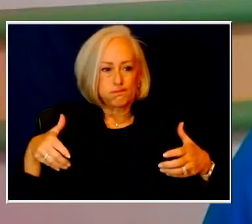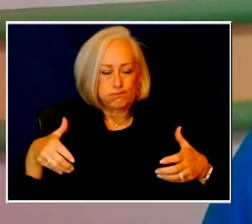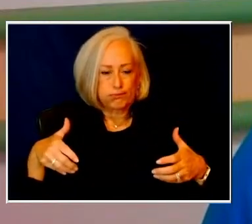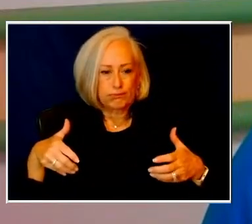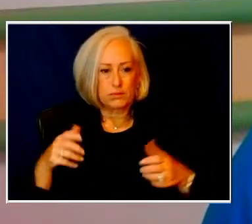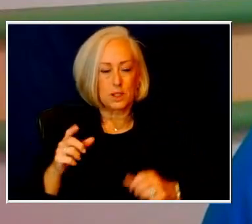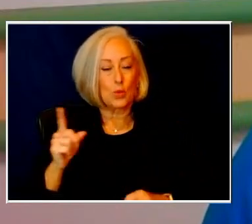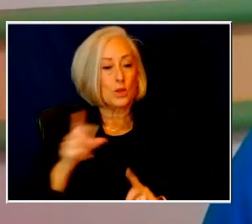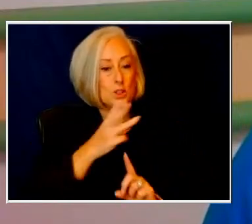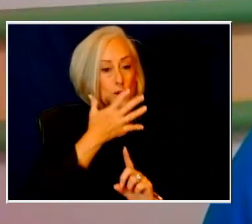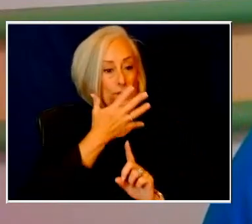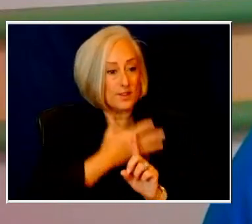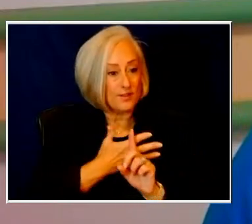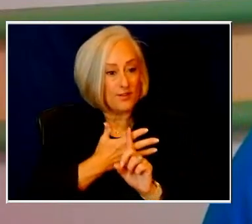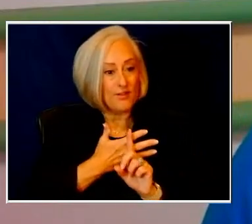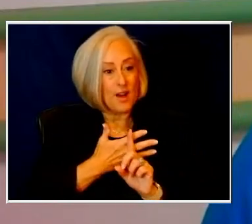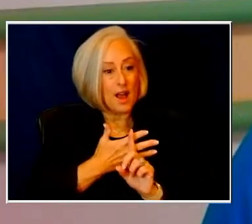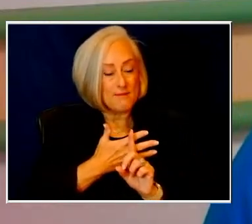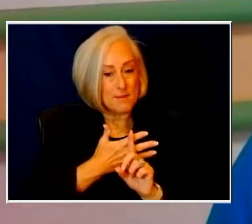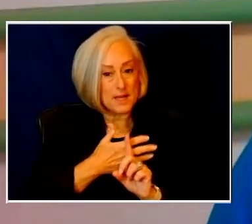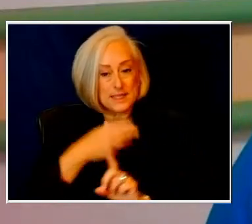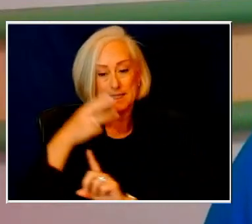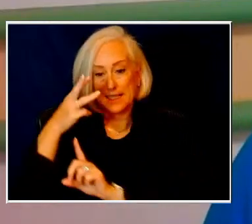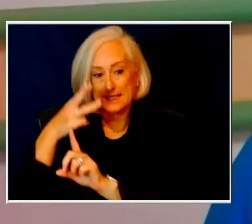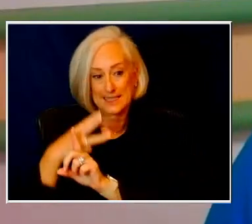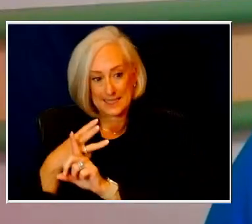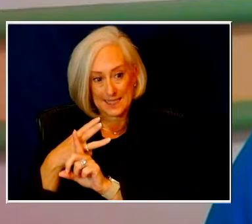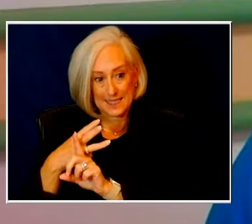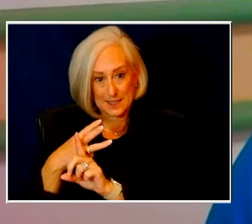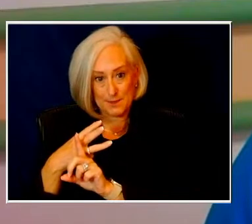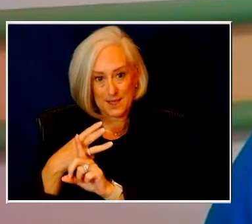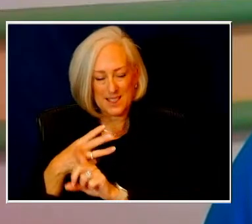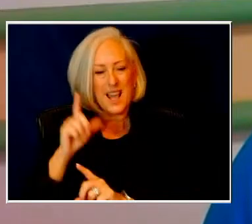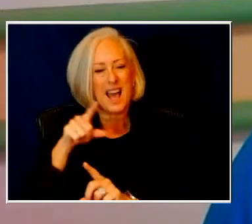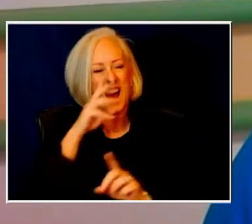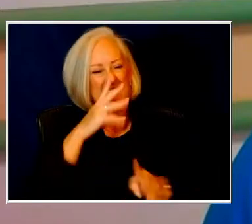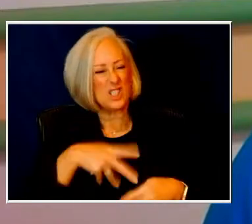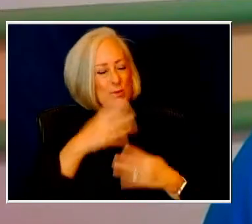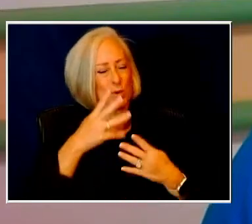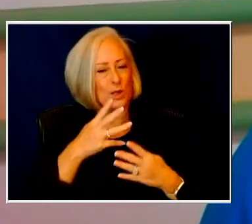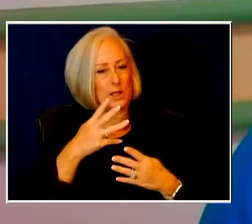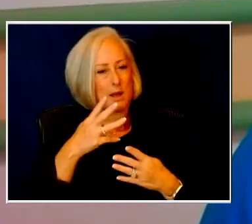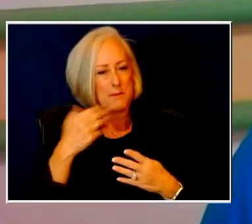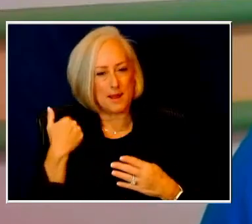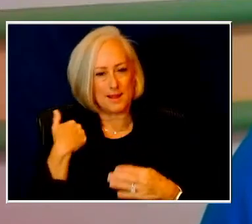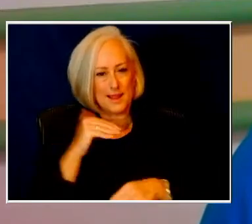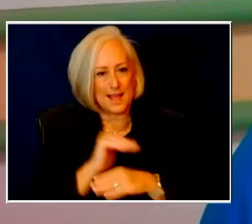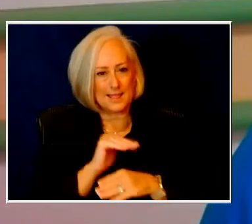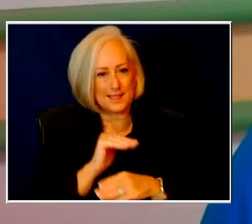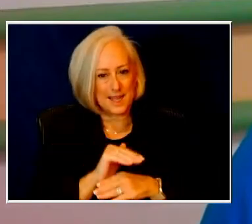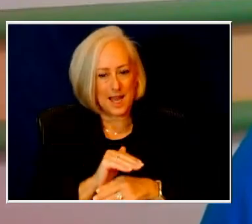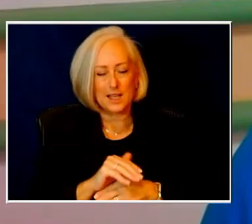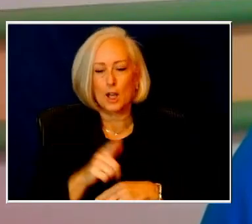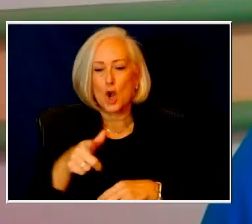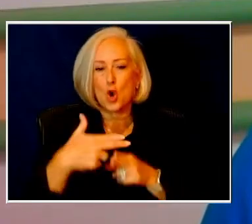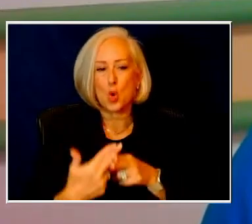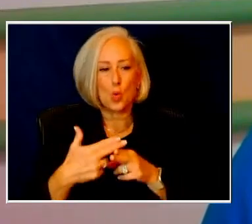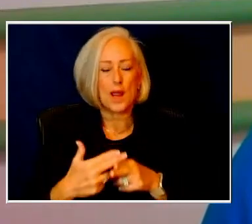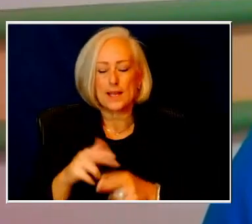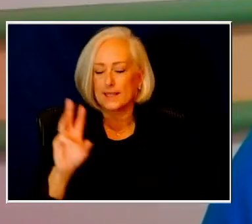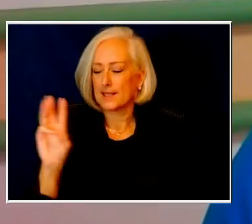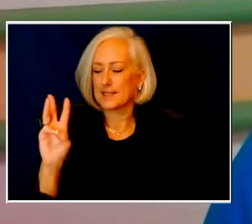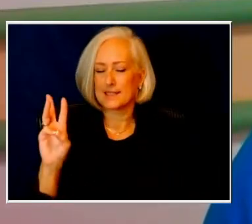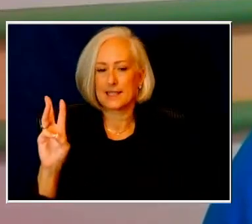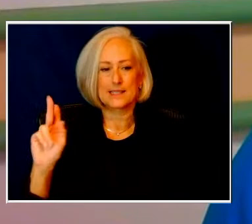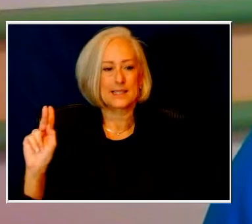5 or 6 months of age, I had to look it up last night. She was like 6 kilograms, and so